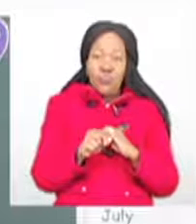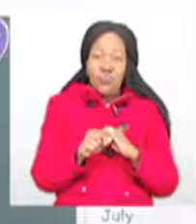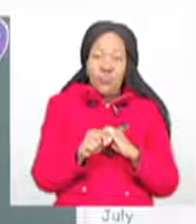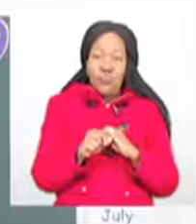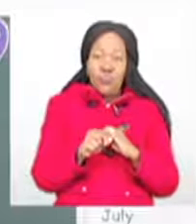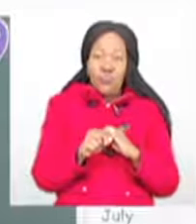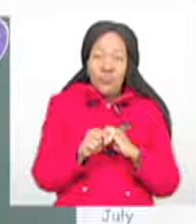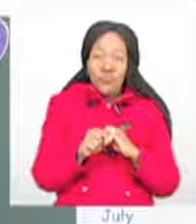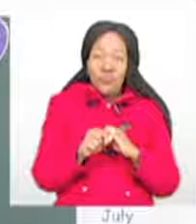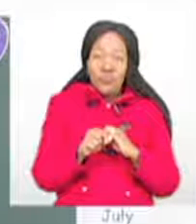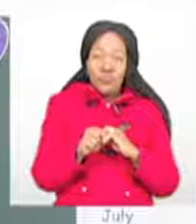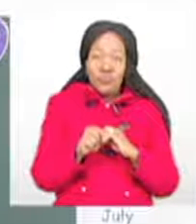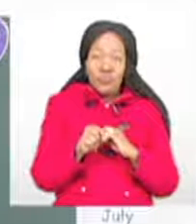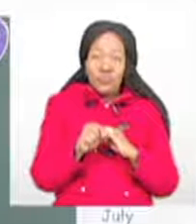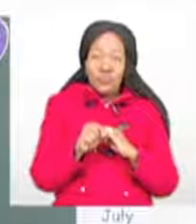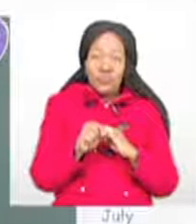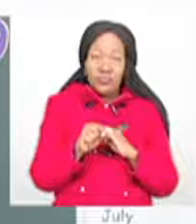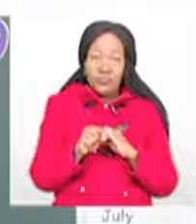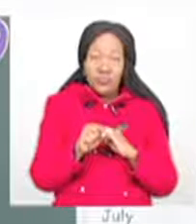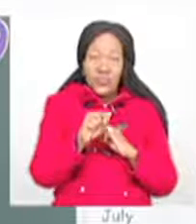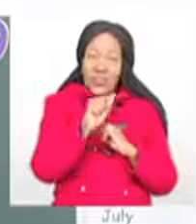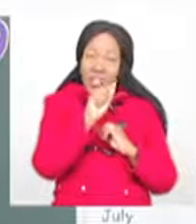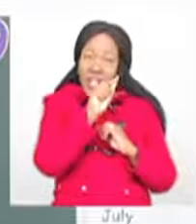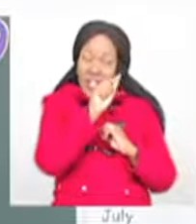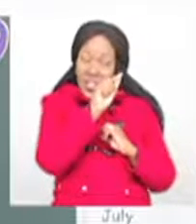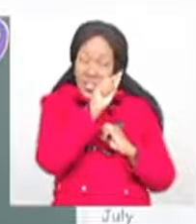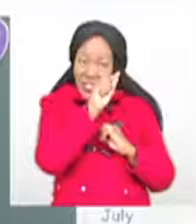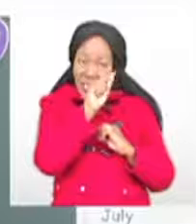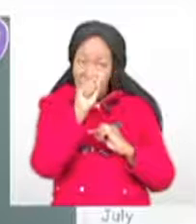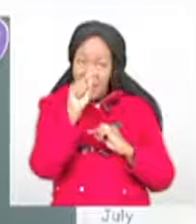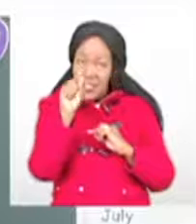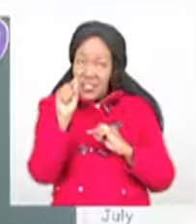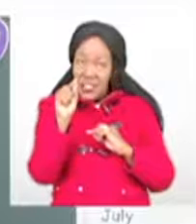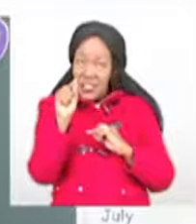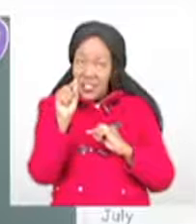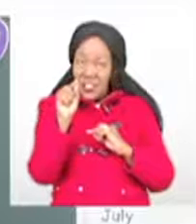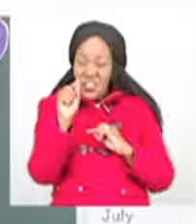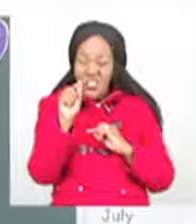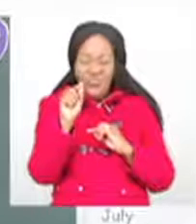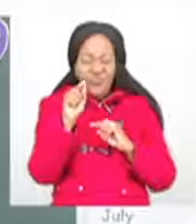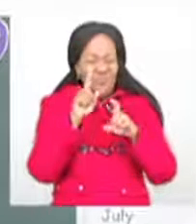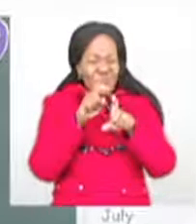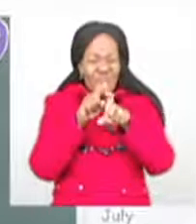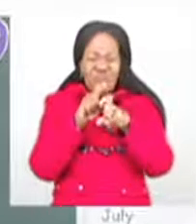Letter F's body. And we put a line in the middle.